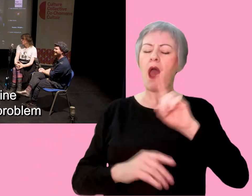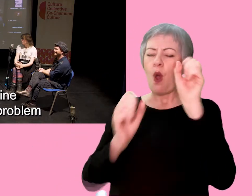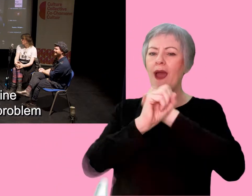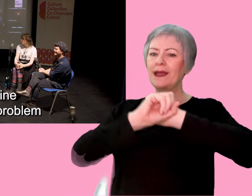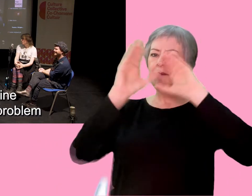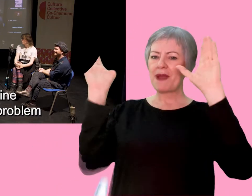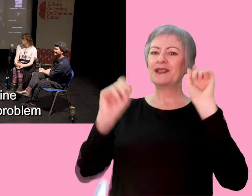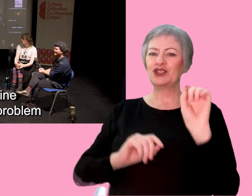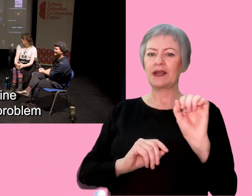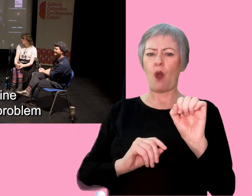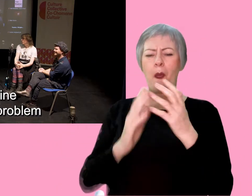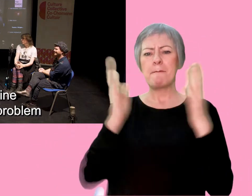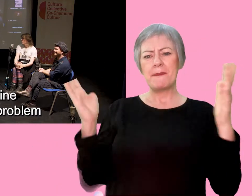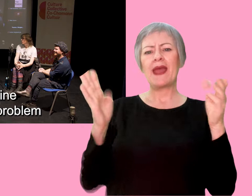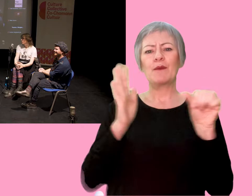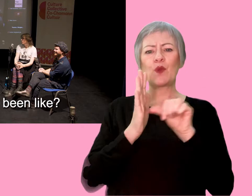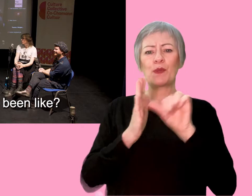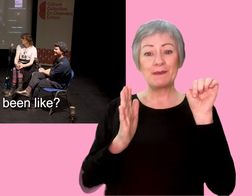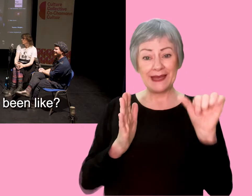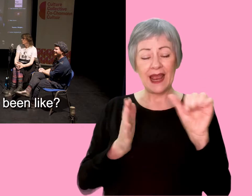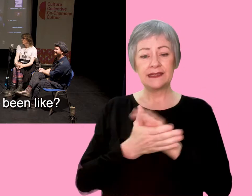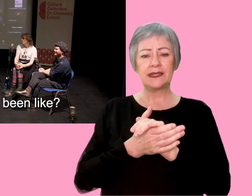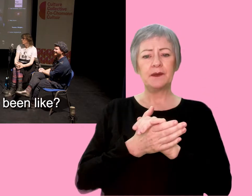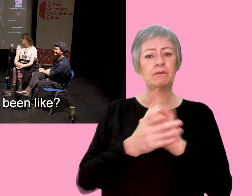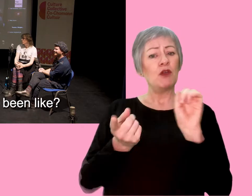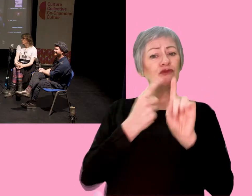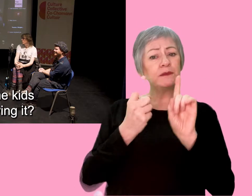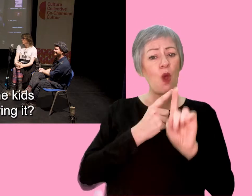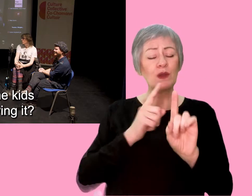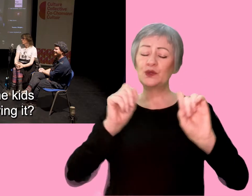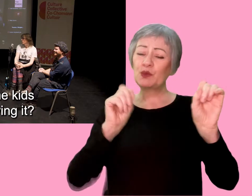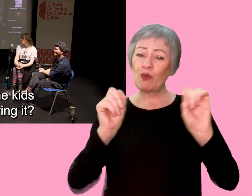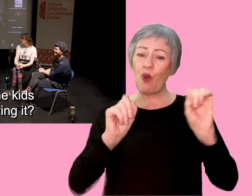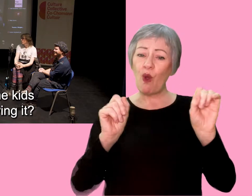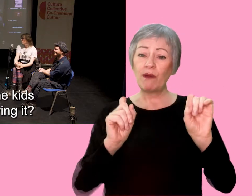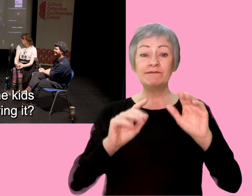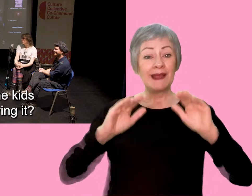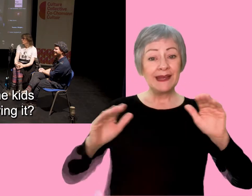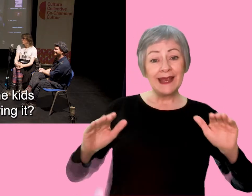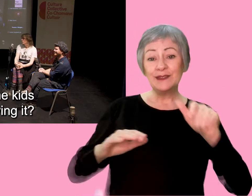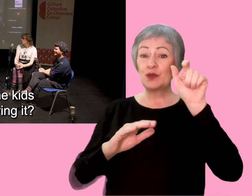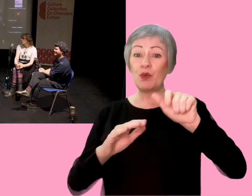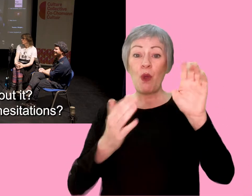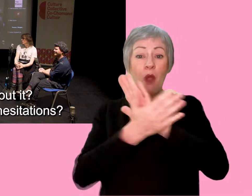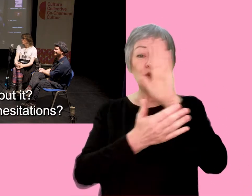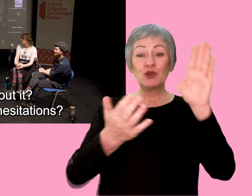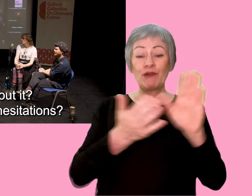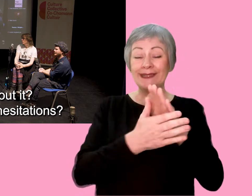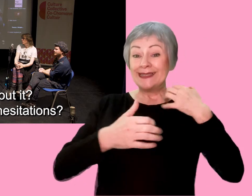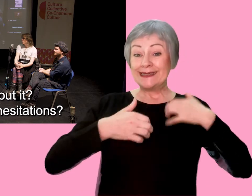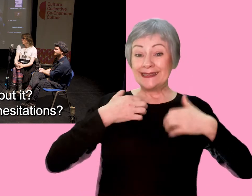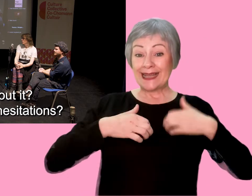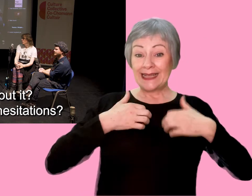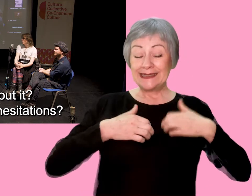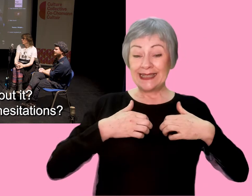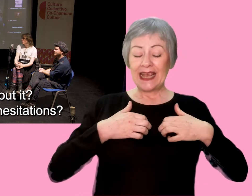imagine that's a huge problem. And what's the response been like? How are like the kids and the pupils enjoying it? Are they excited